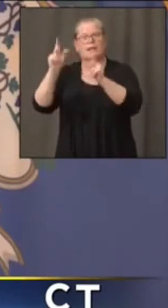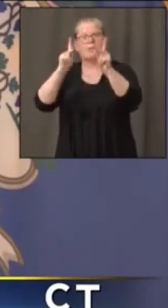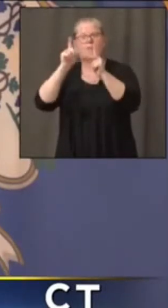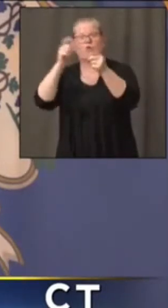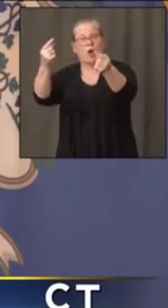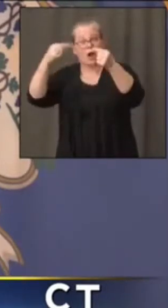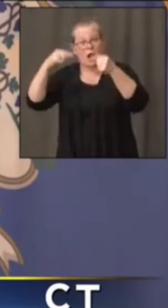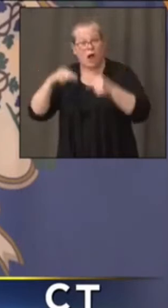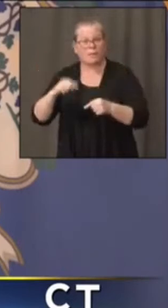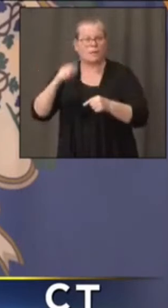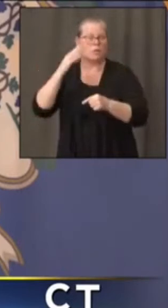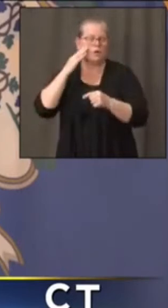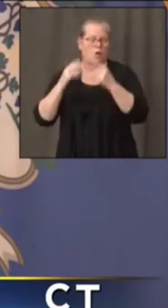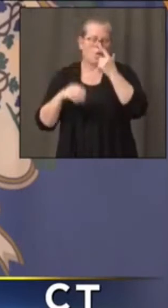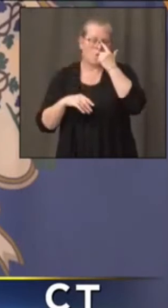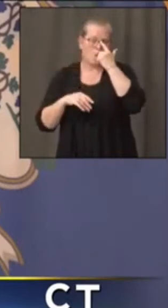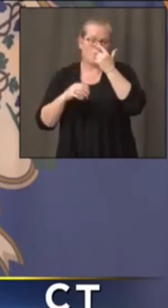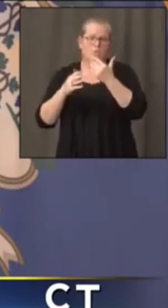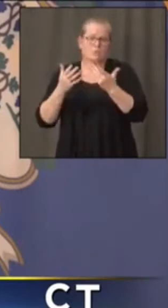bang for the buck